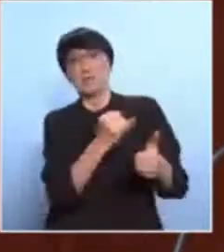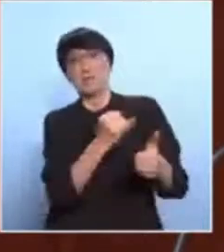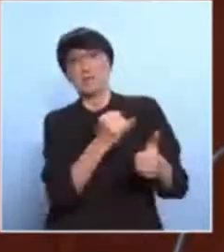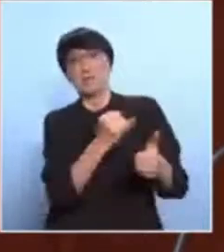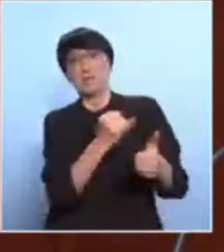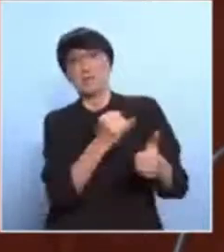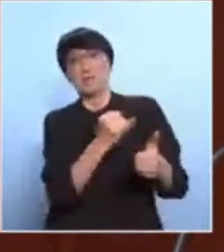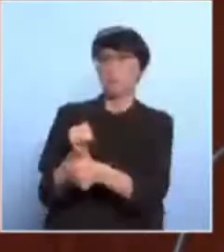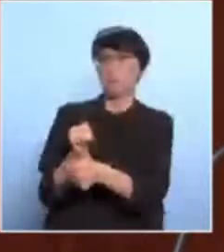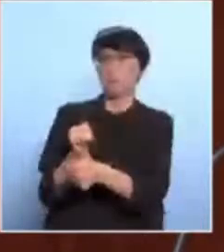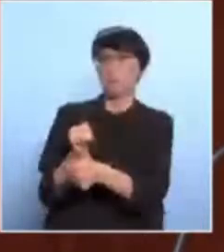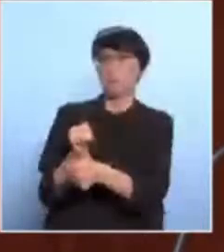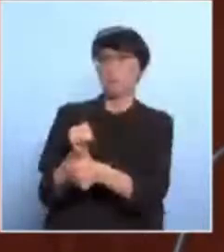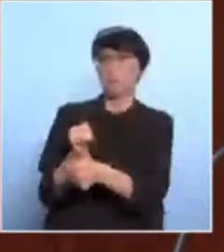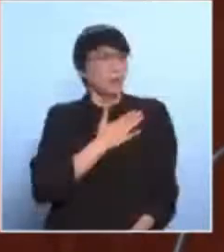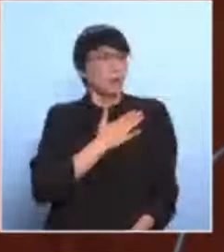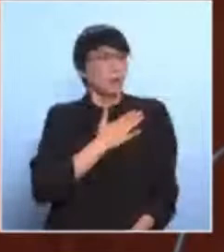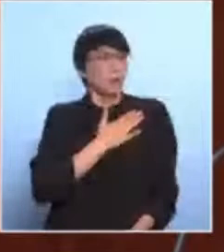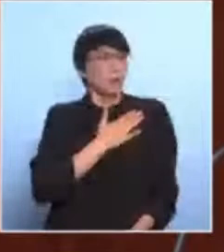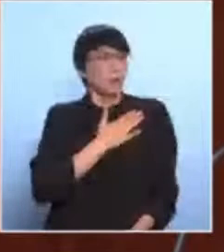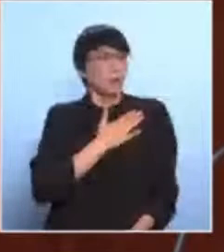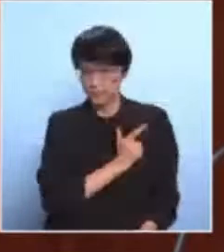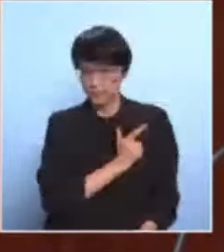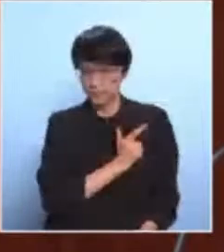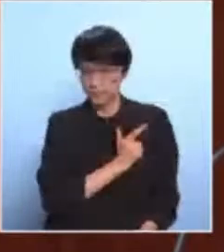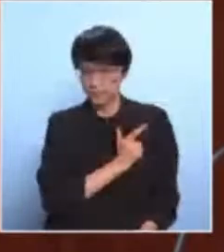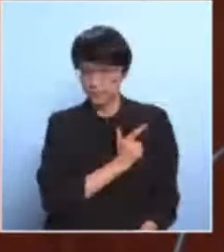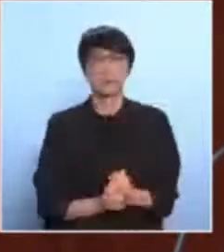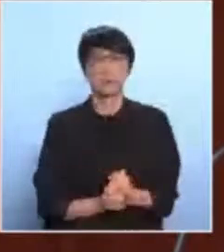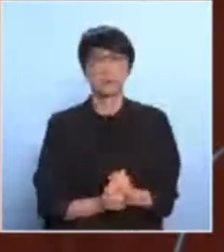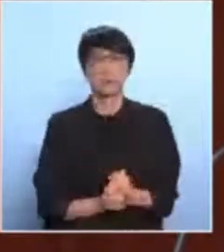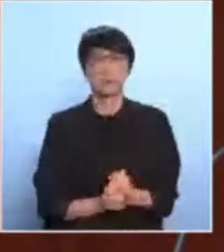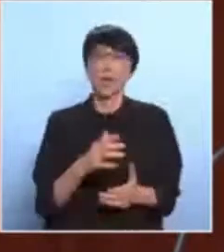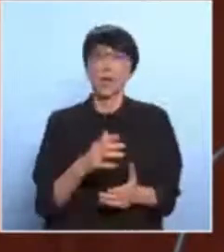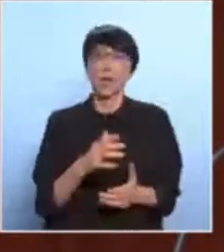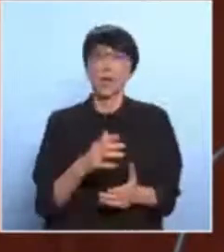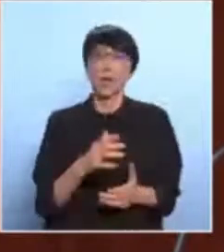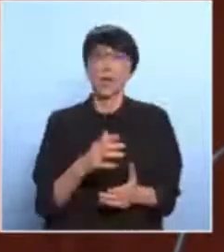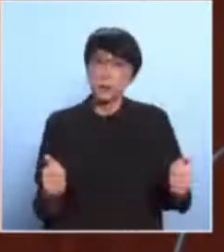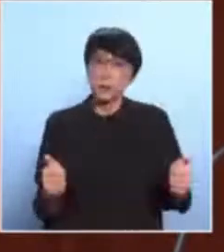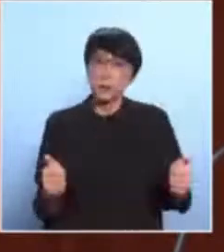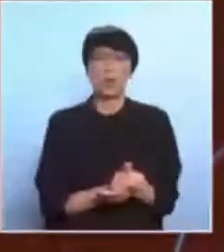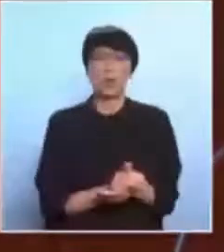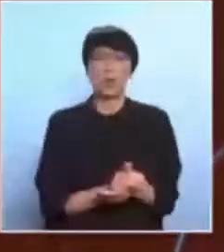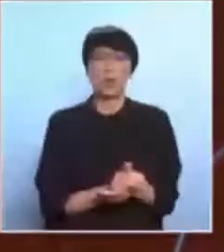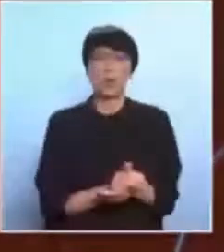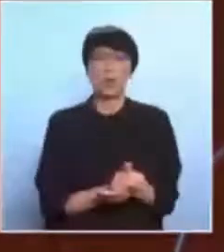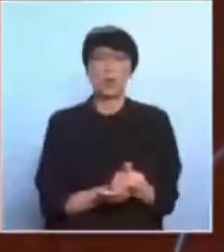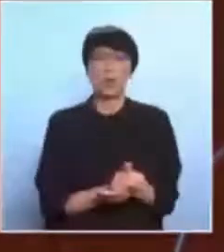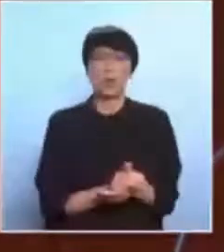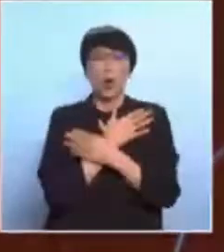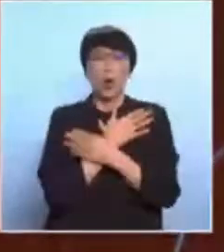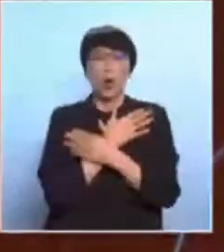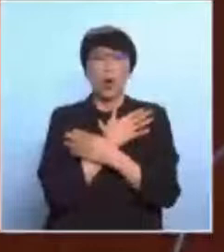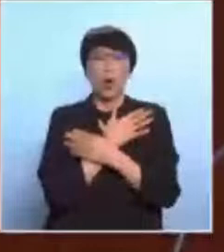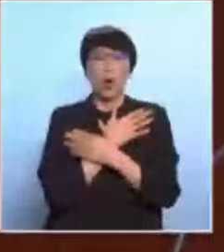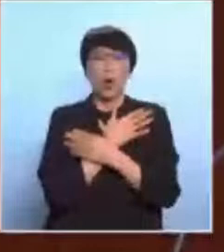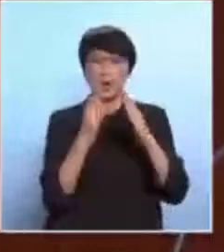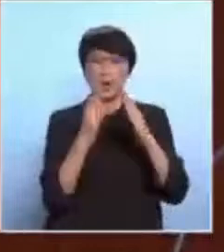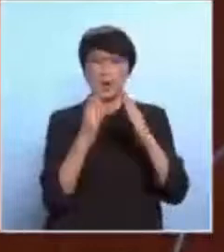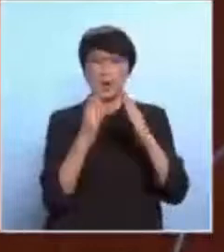city's achievements and long-standing strengths. I thank everyone in Hong Kong who cherishes our city, our